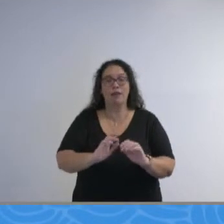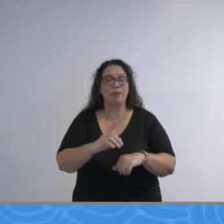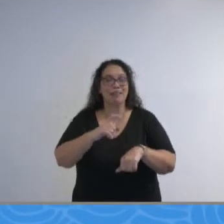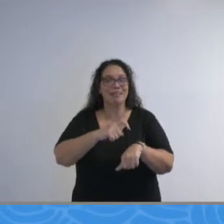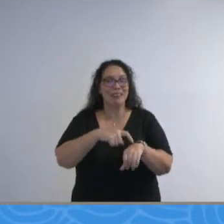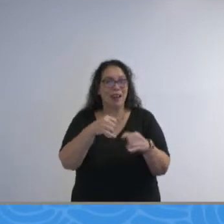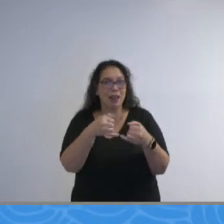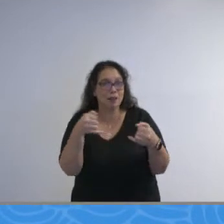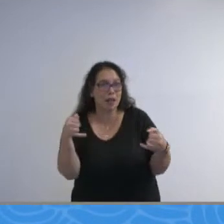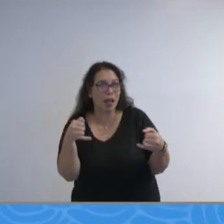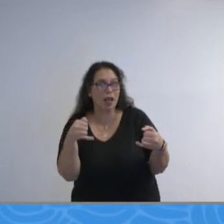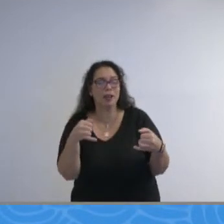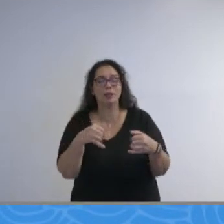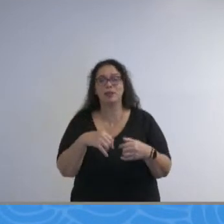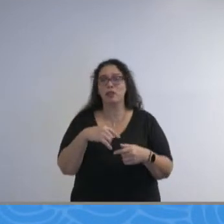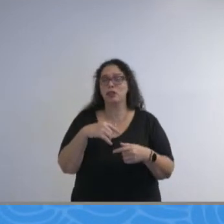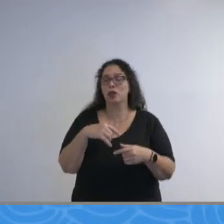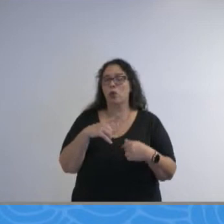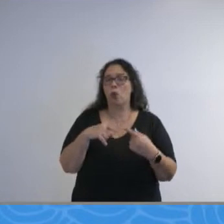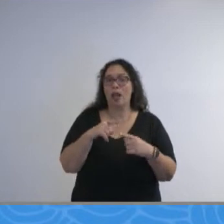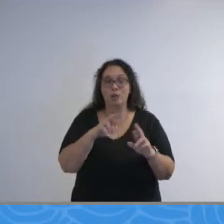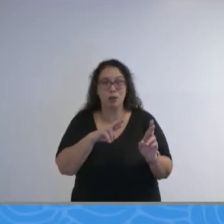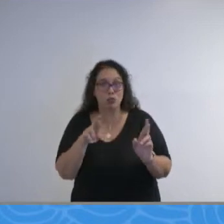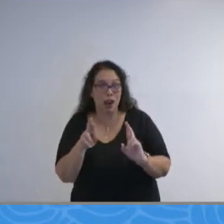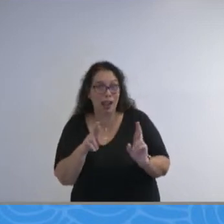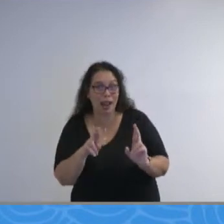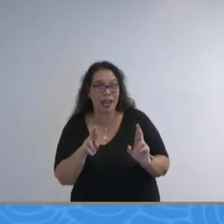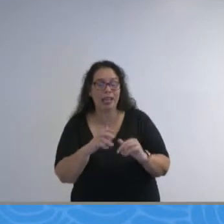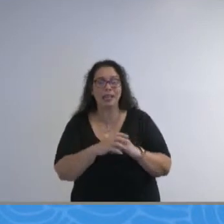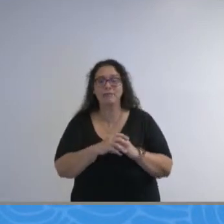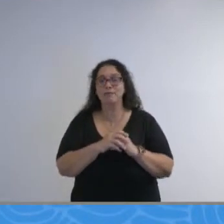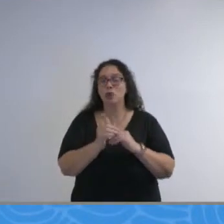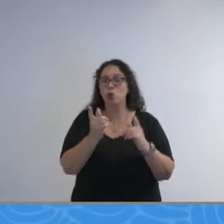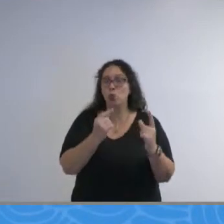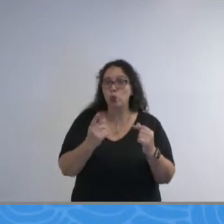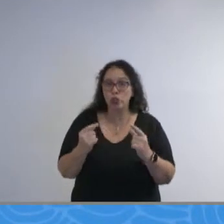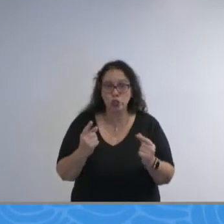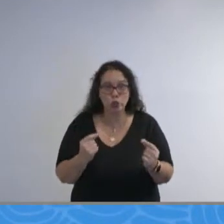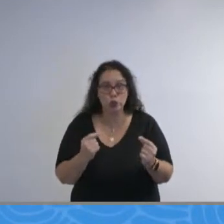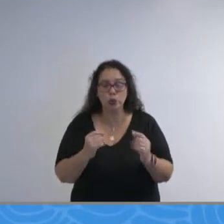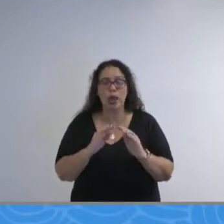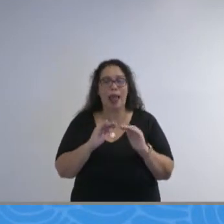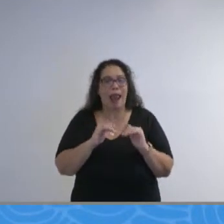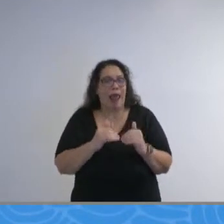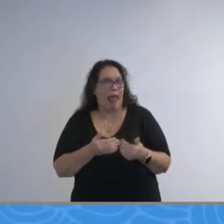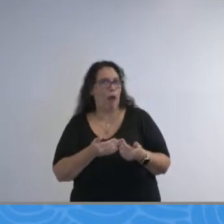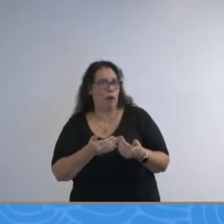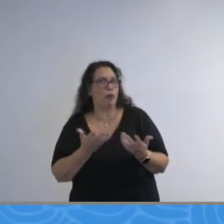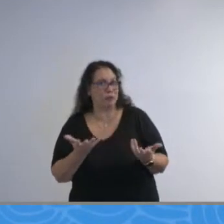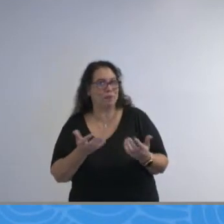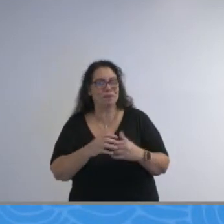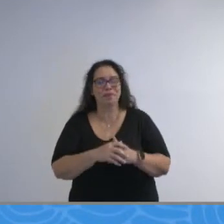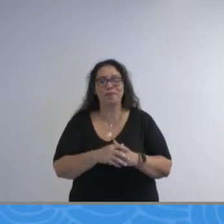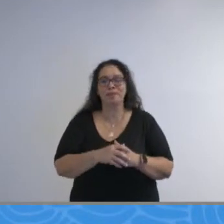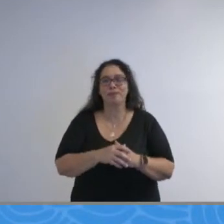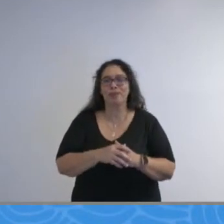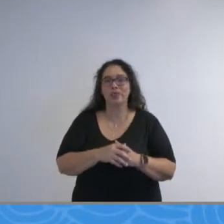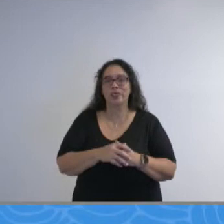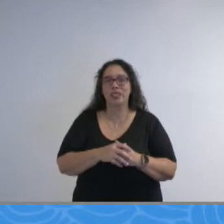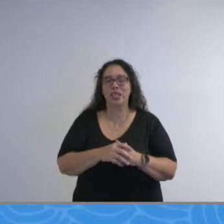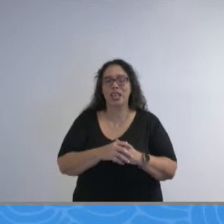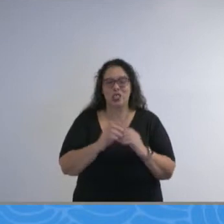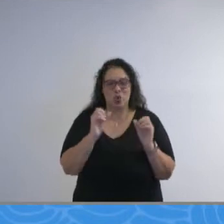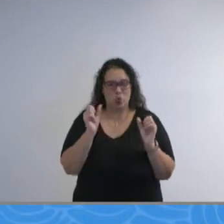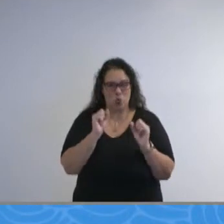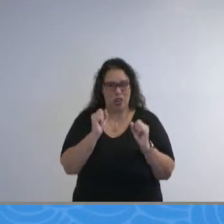timeline. When do you need to be ready? What do you need to do? And how do you need to do that? Because right after the winter